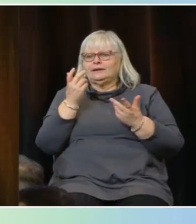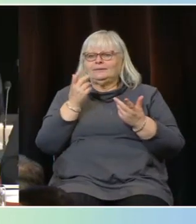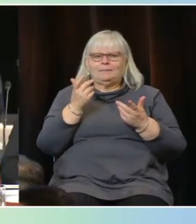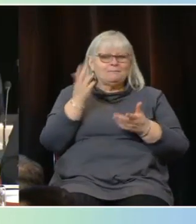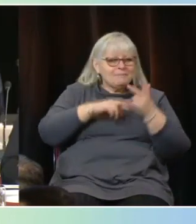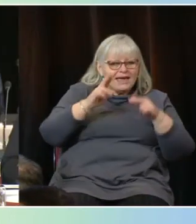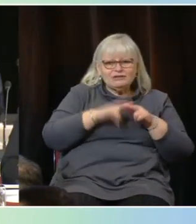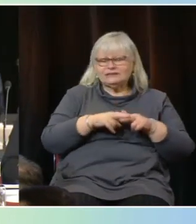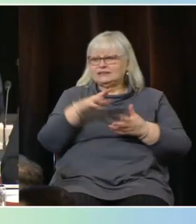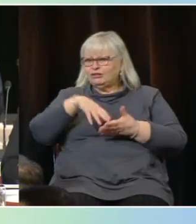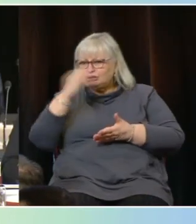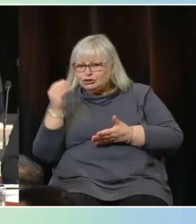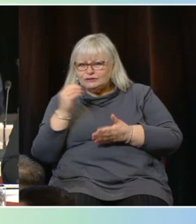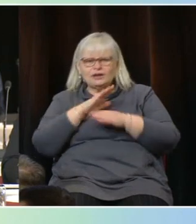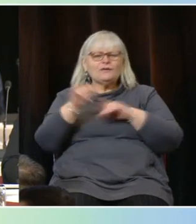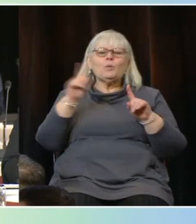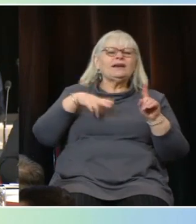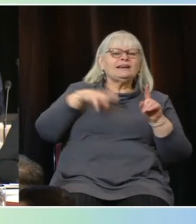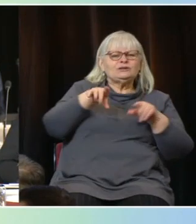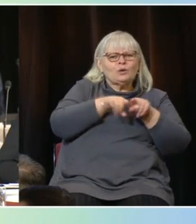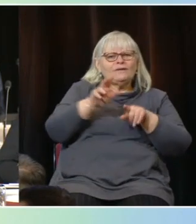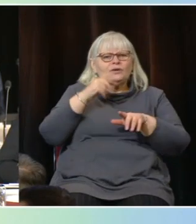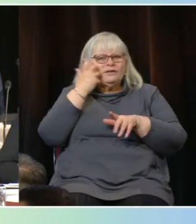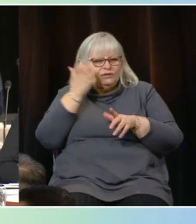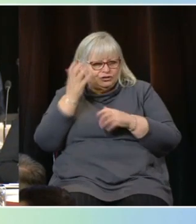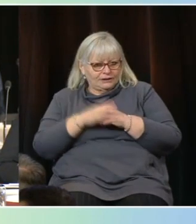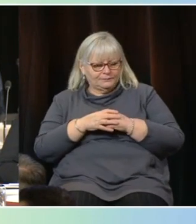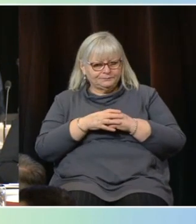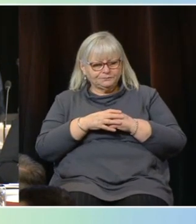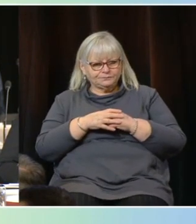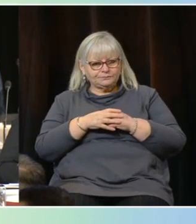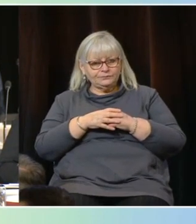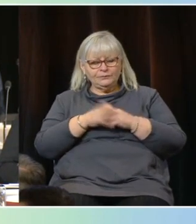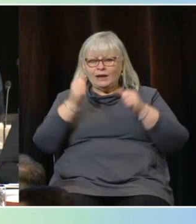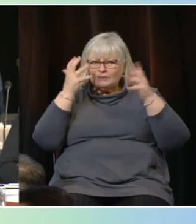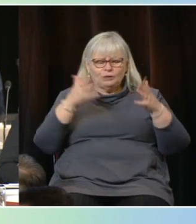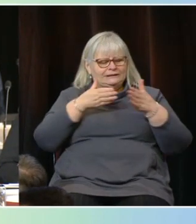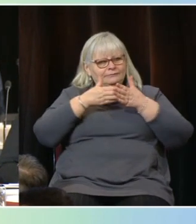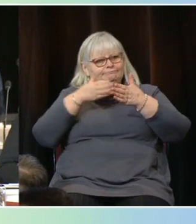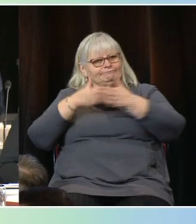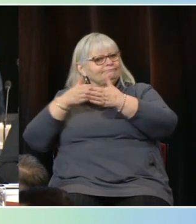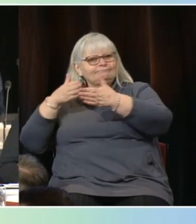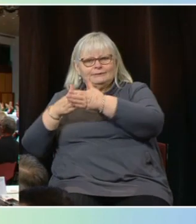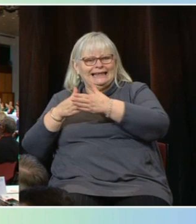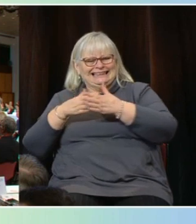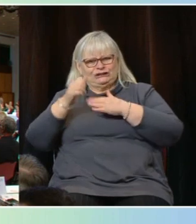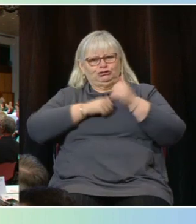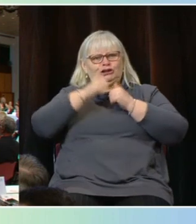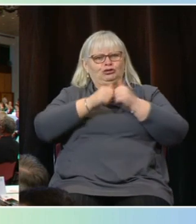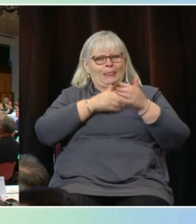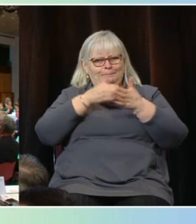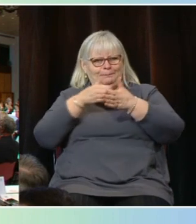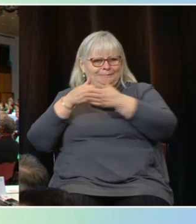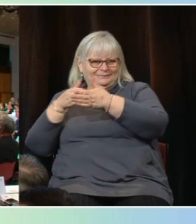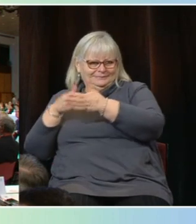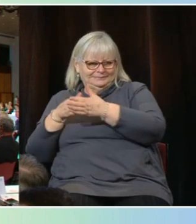and skill sets of the future we also need to tackle structural impediments to dynamism and risk-taking the two